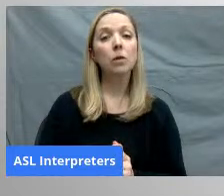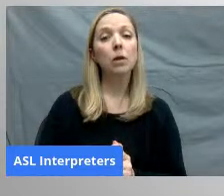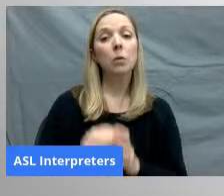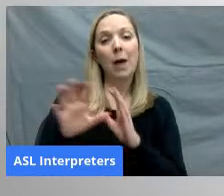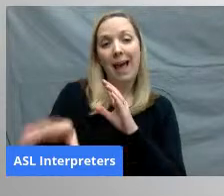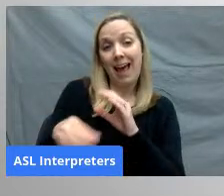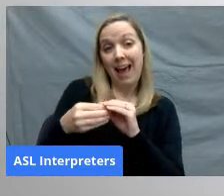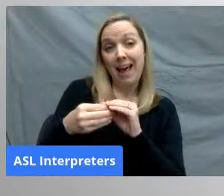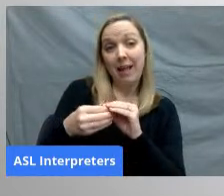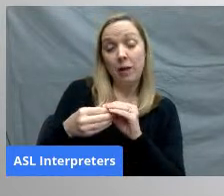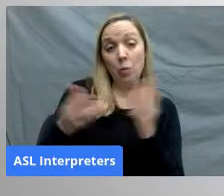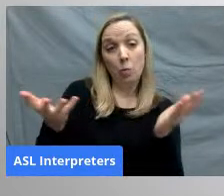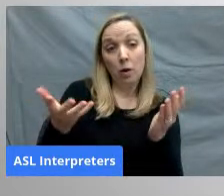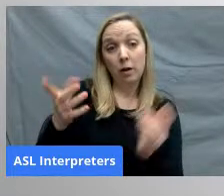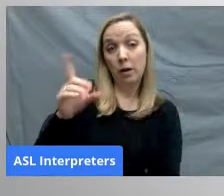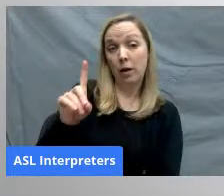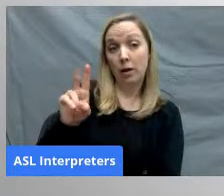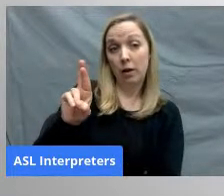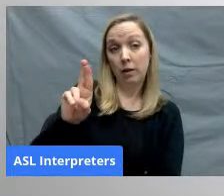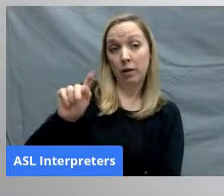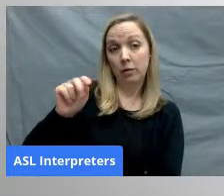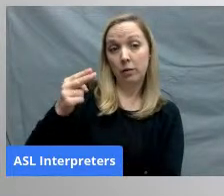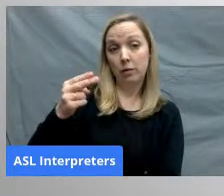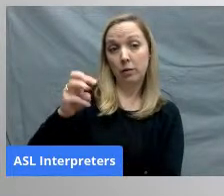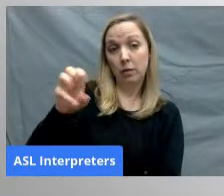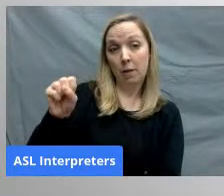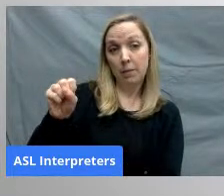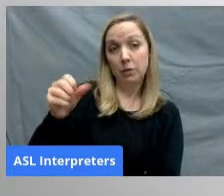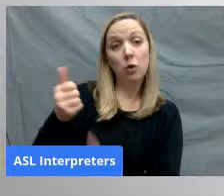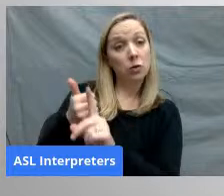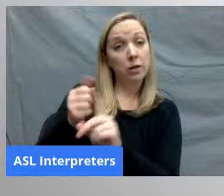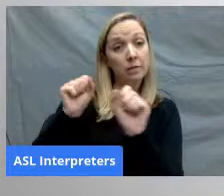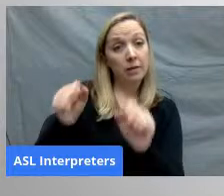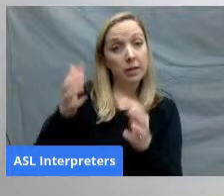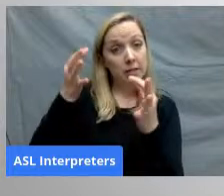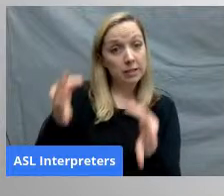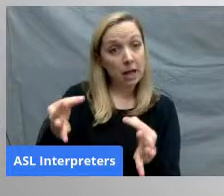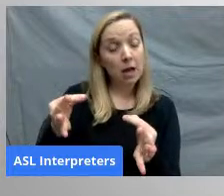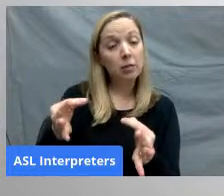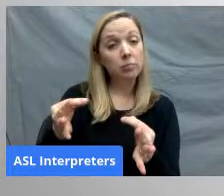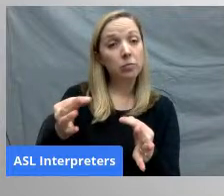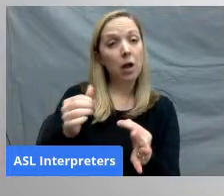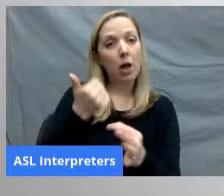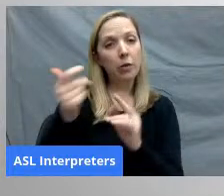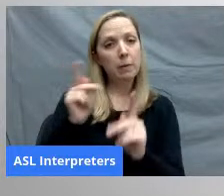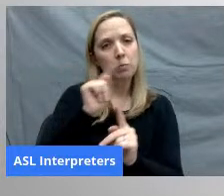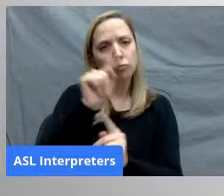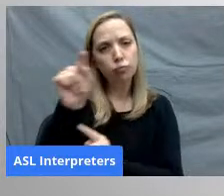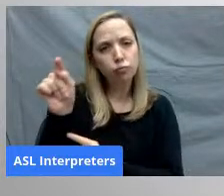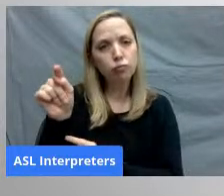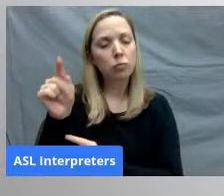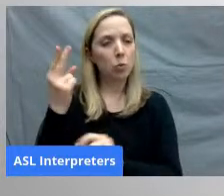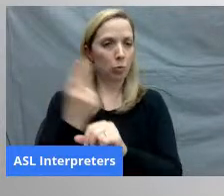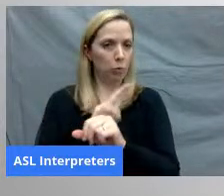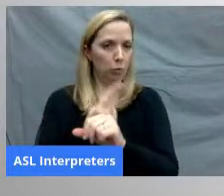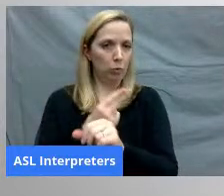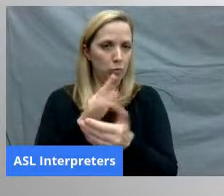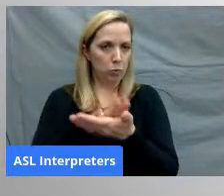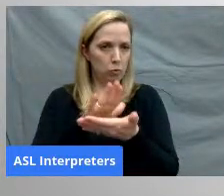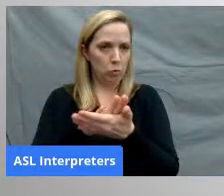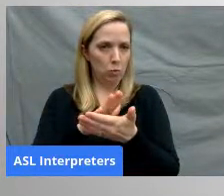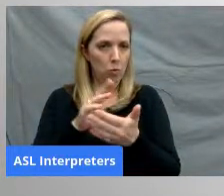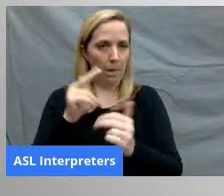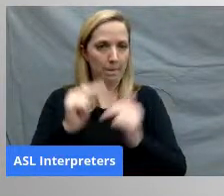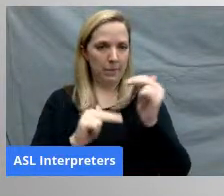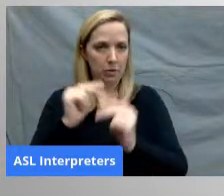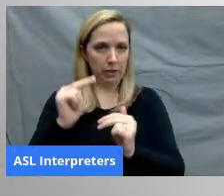decisions about the use of school facilities to others, namely principals, to make sure that she wasn't the one having to decide